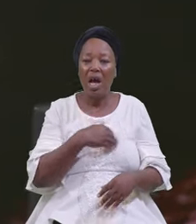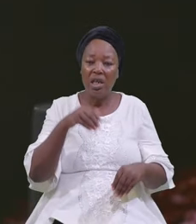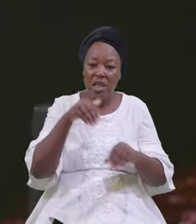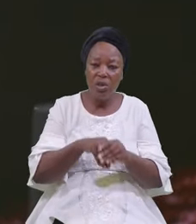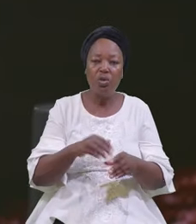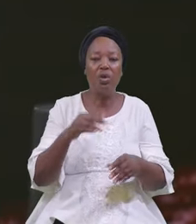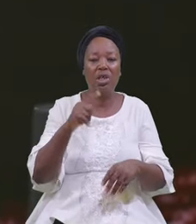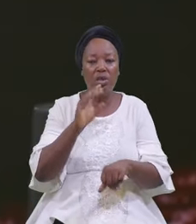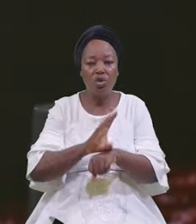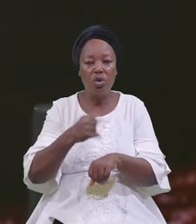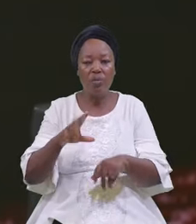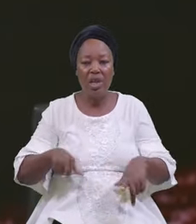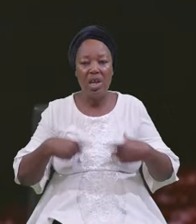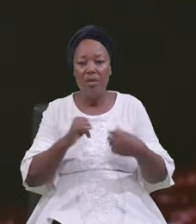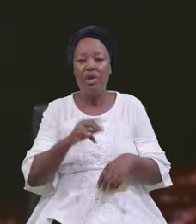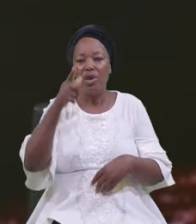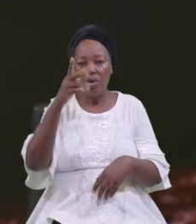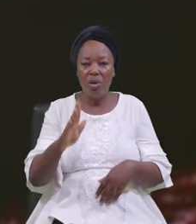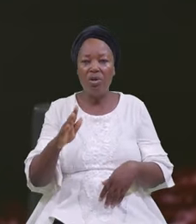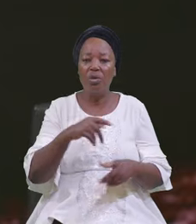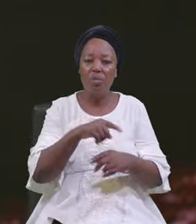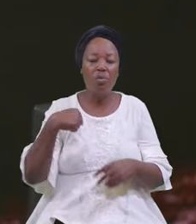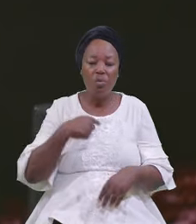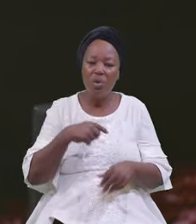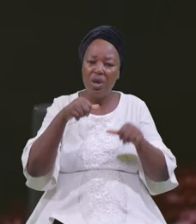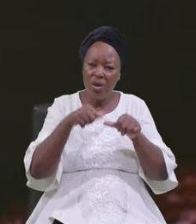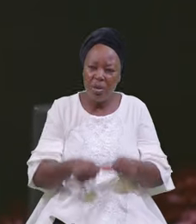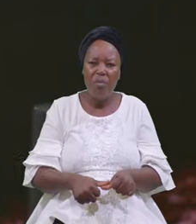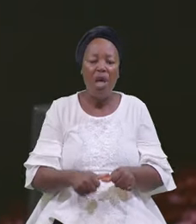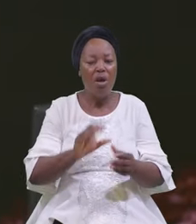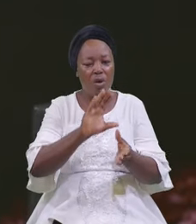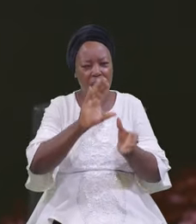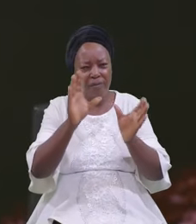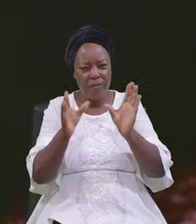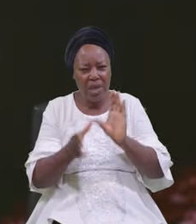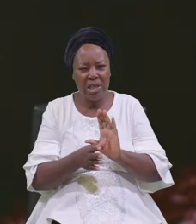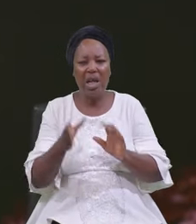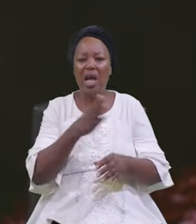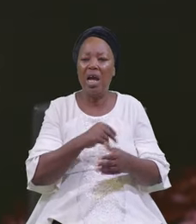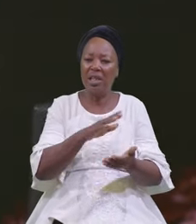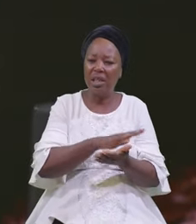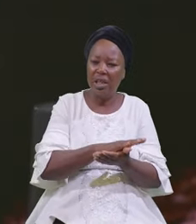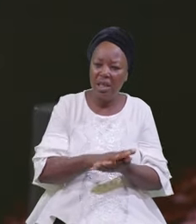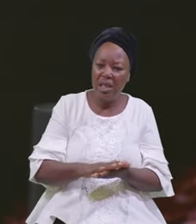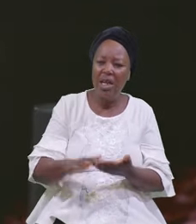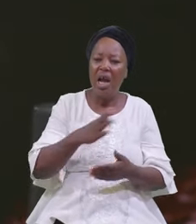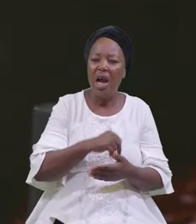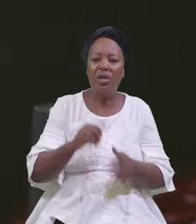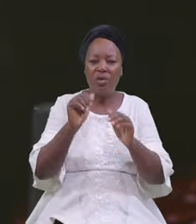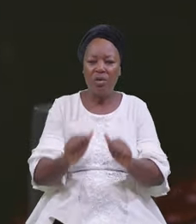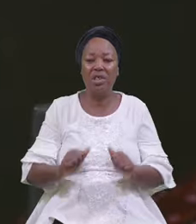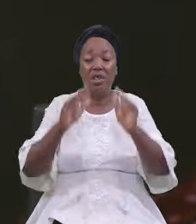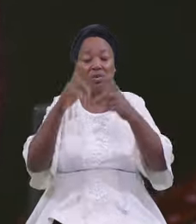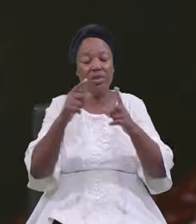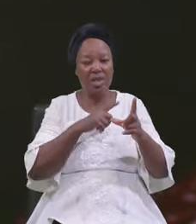church of the living God. We remain converted, and clean and consecrated to